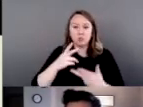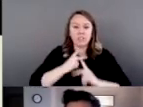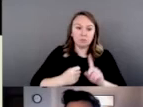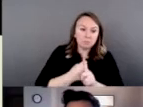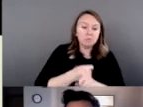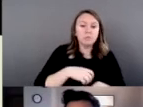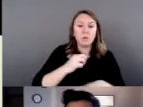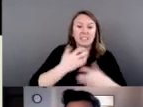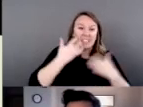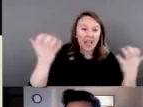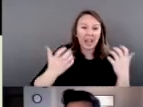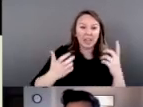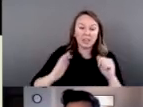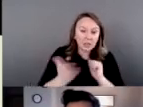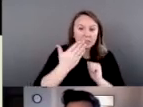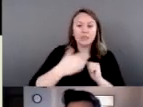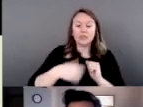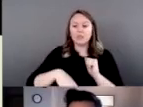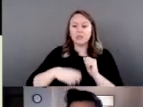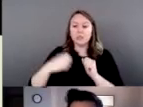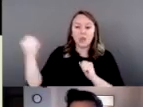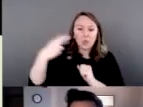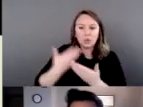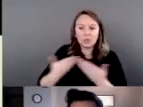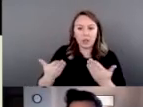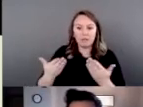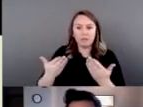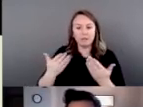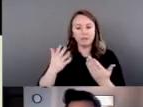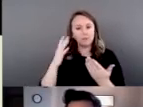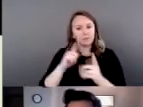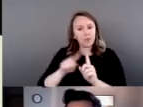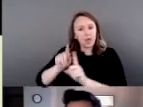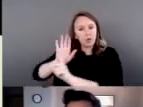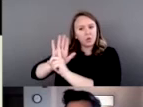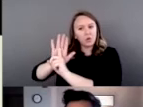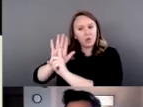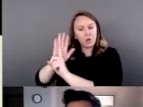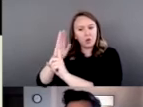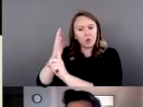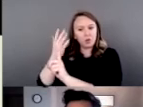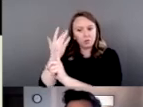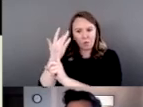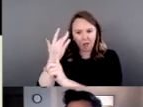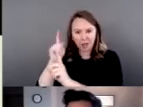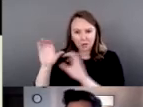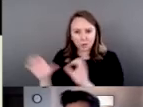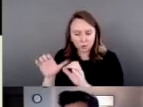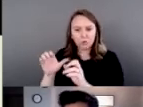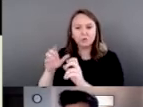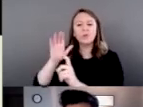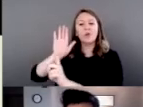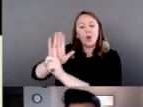me. And it was because the household that she grew up in, this is how things were dealt with.